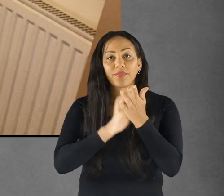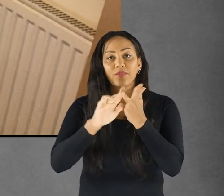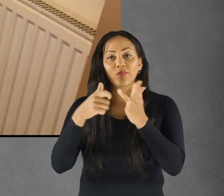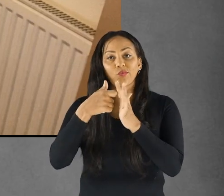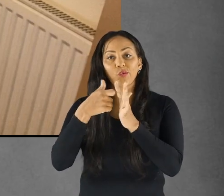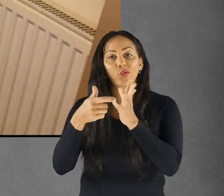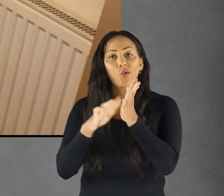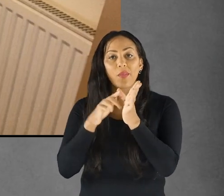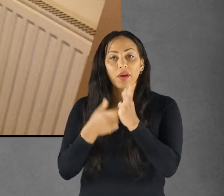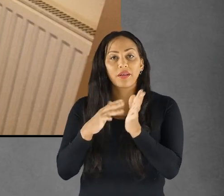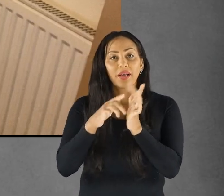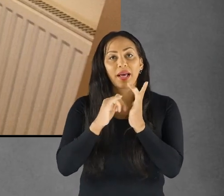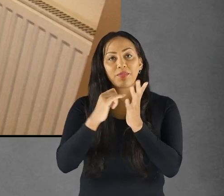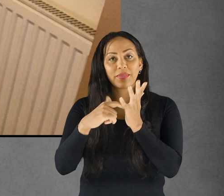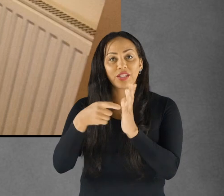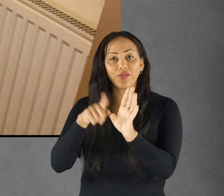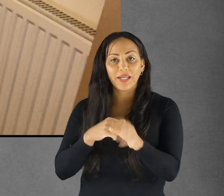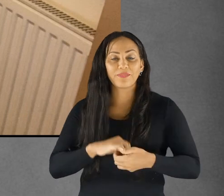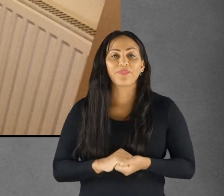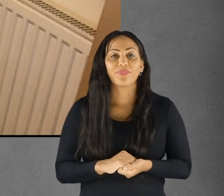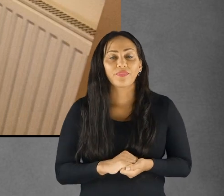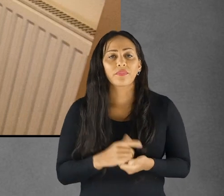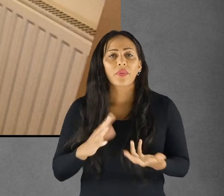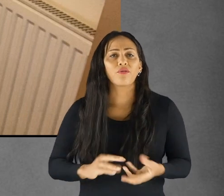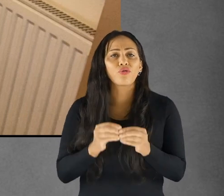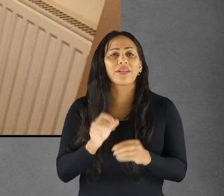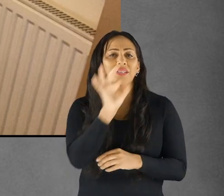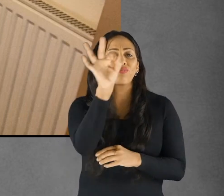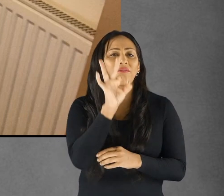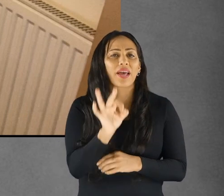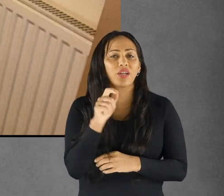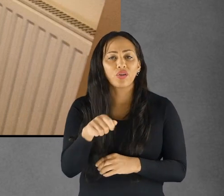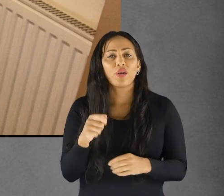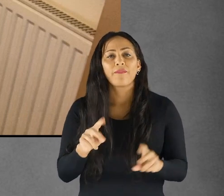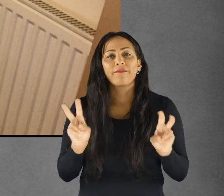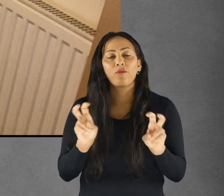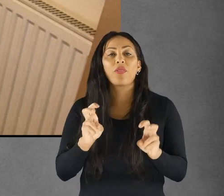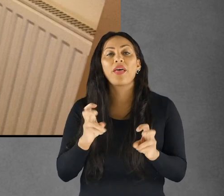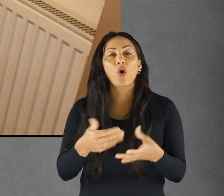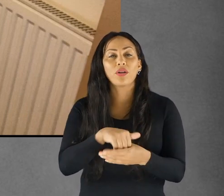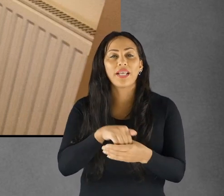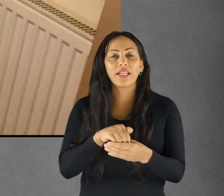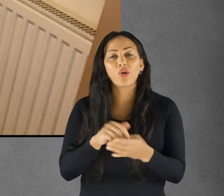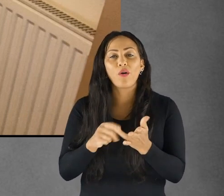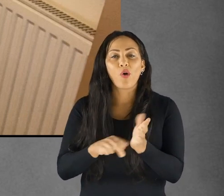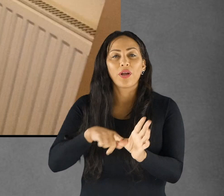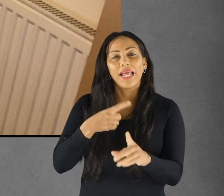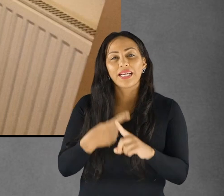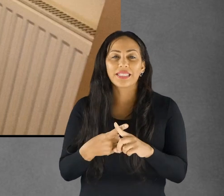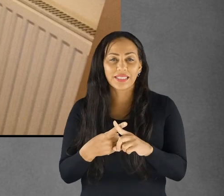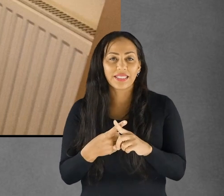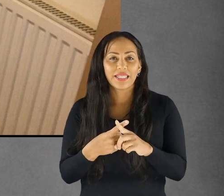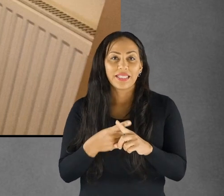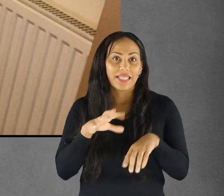My name is Ashokkumar Mistry, and I've created a provocation for the Onyx Content Takeover. It's entitled Araam, which means